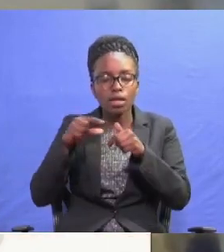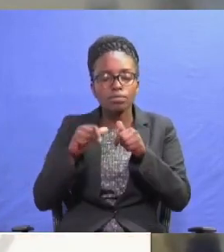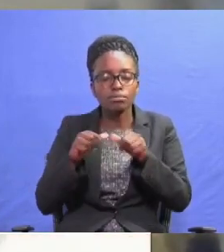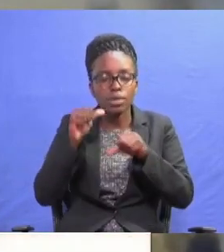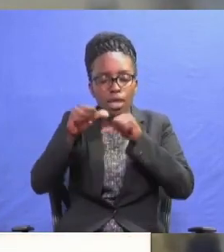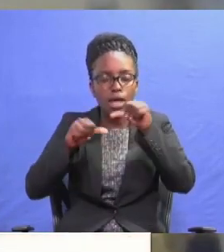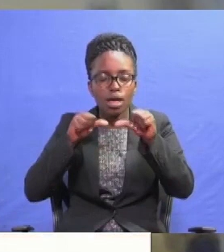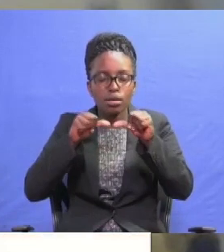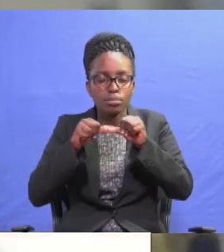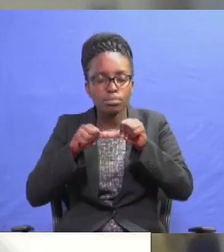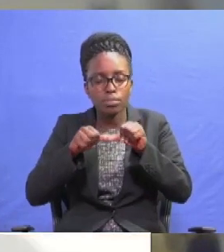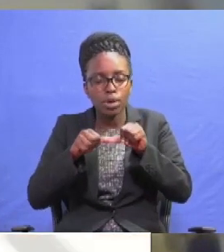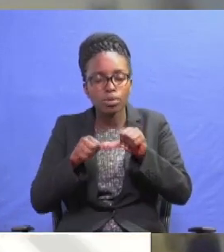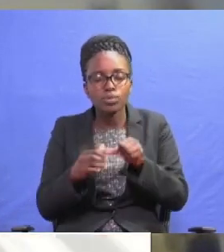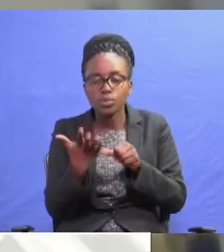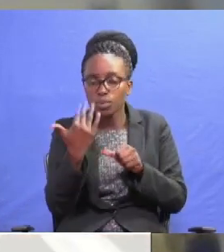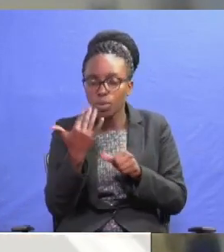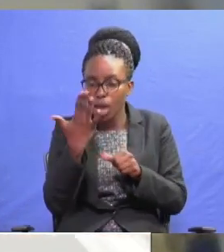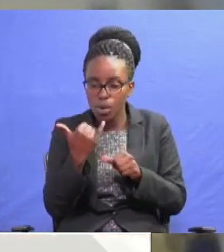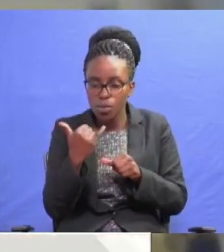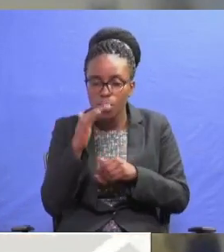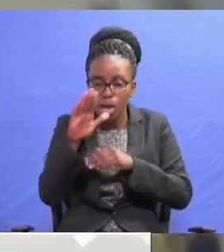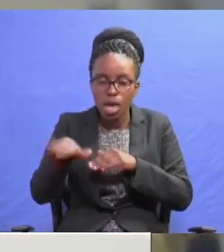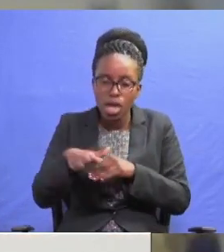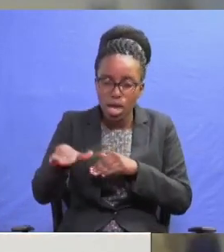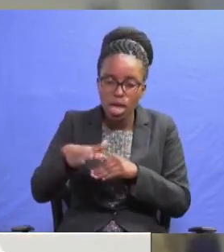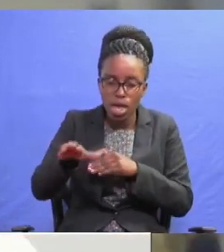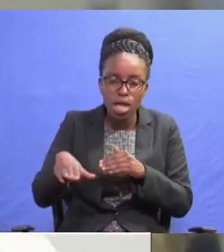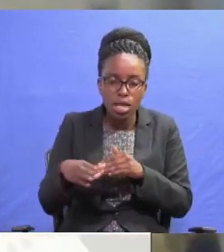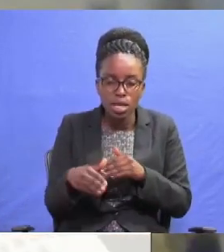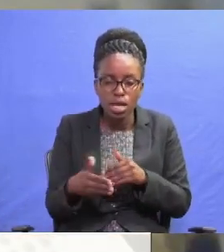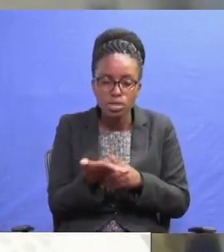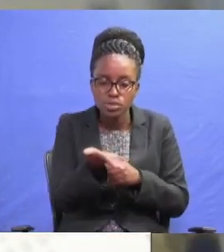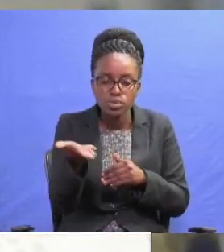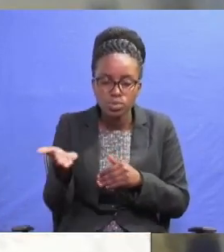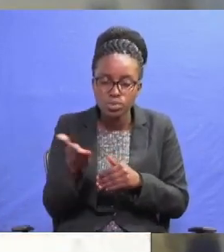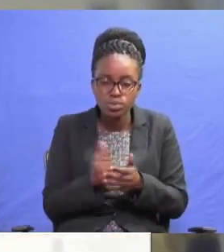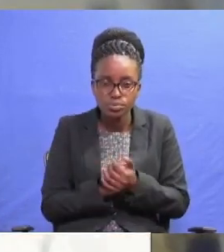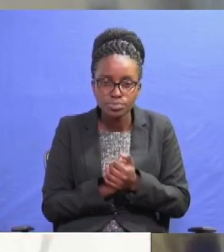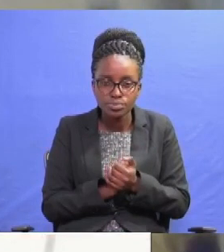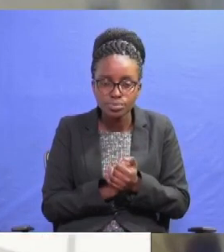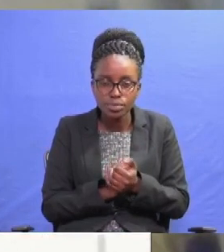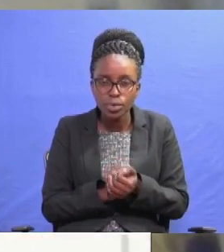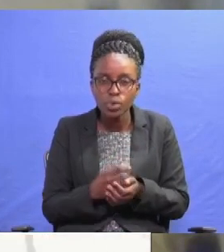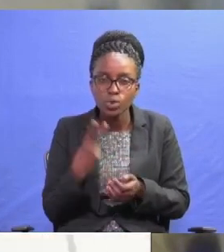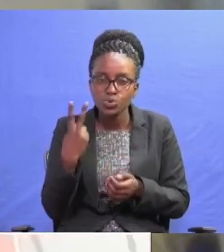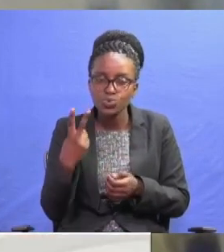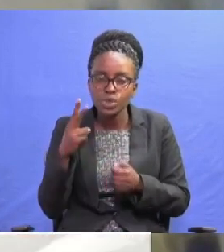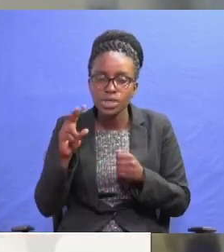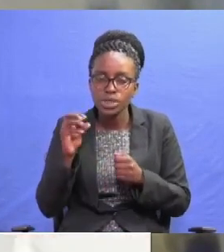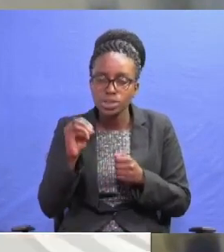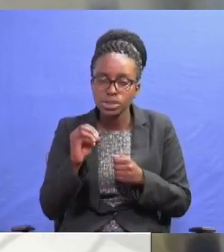or enhanced rainfall in those areas. And we have had similar ones. If you remember, was it 2018 when we